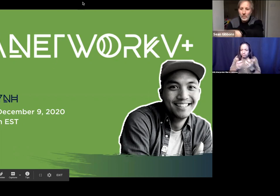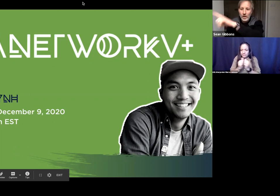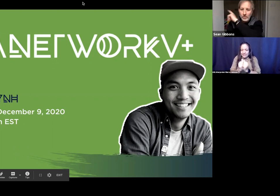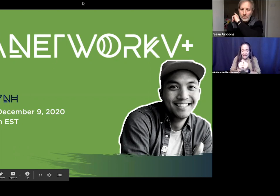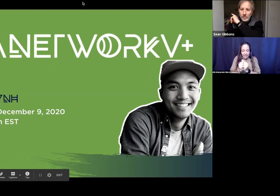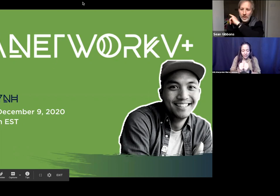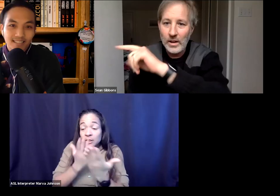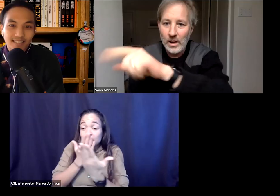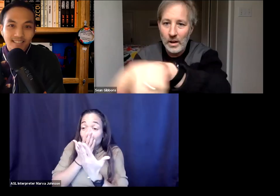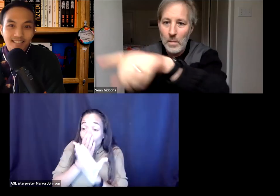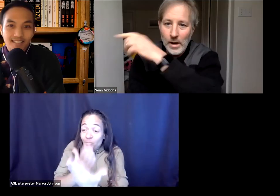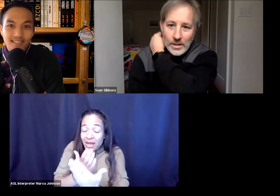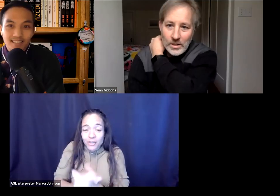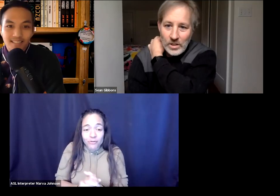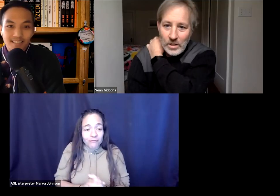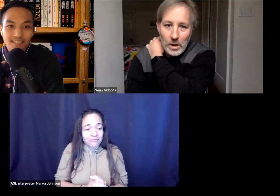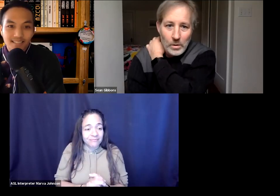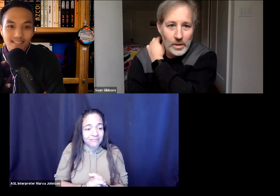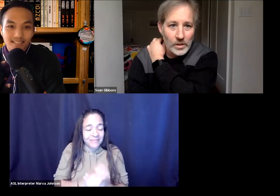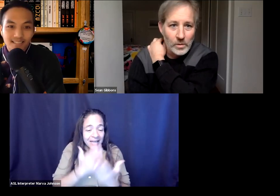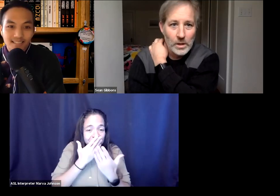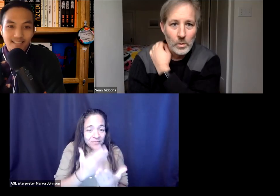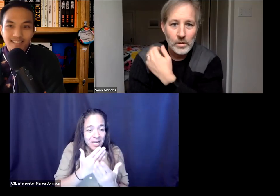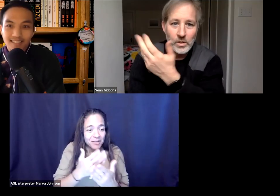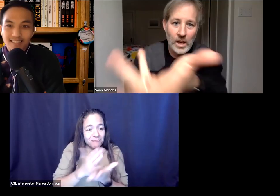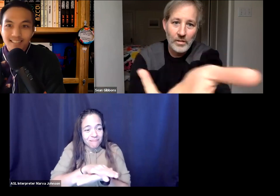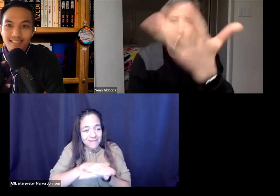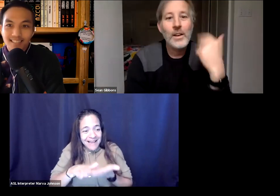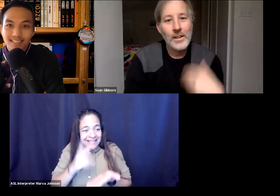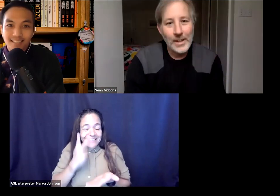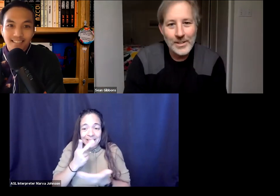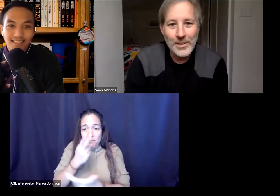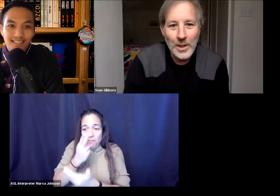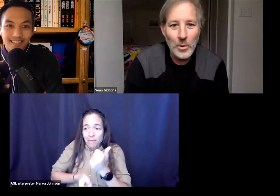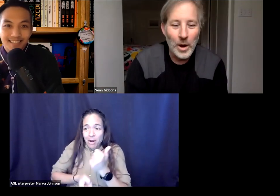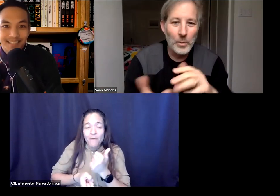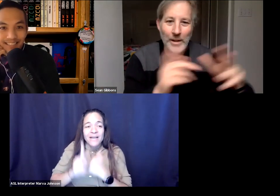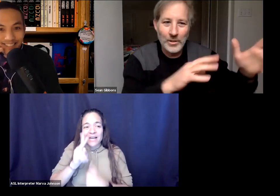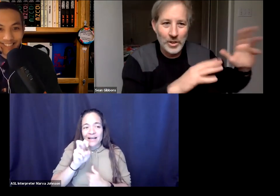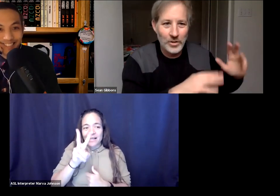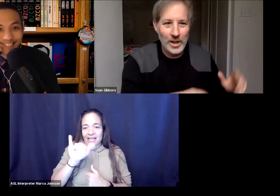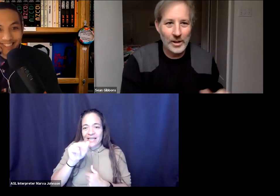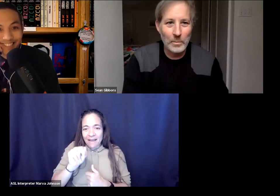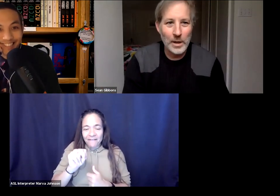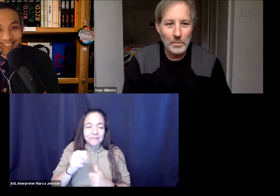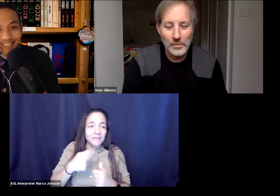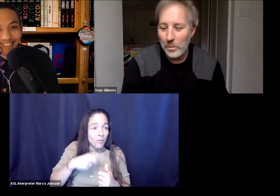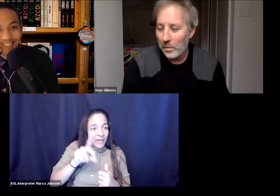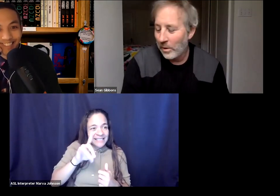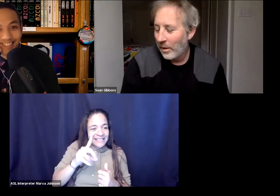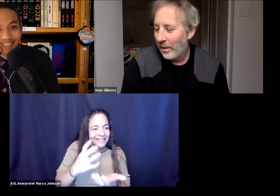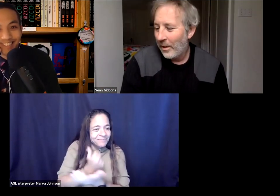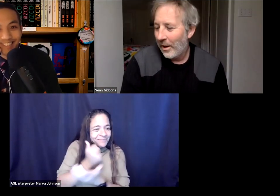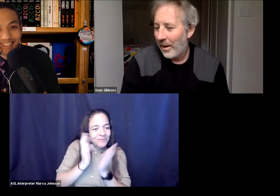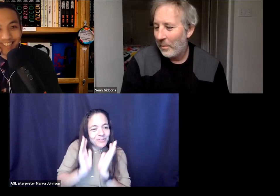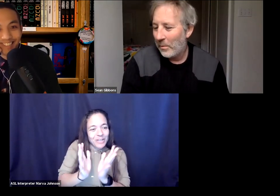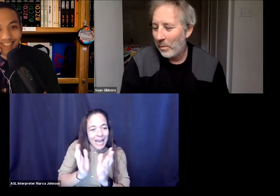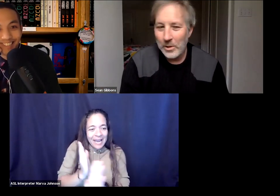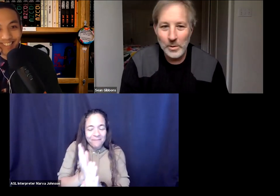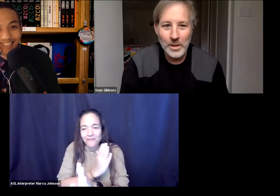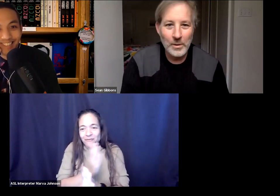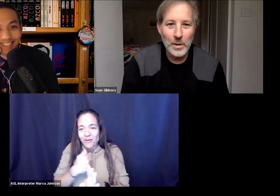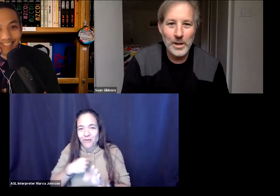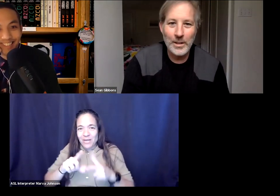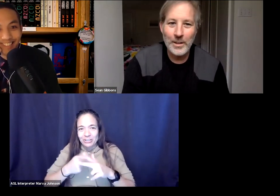abigail while you're in the chat and lamont nice to see you both thanks for being with us kevin nice to see you i know we got to chit chat a little bit before uh